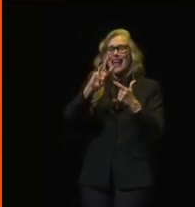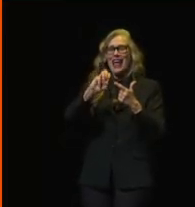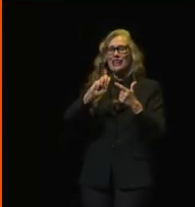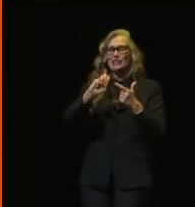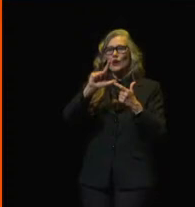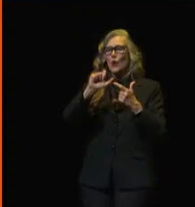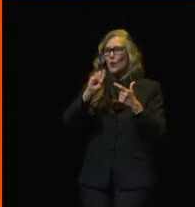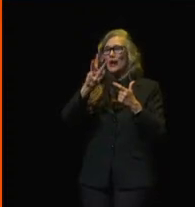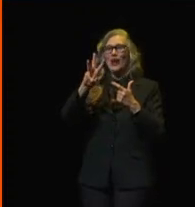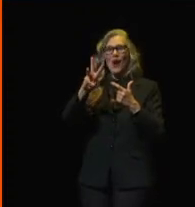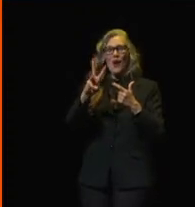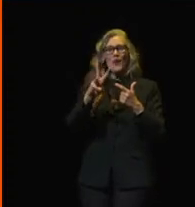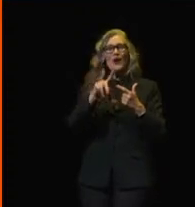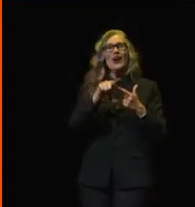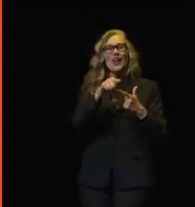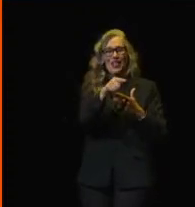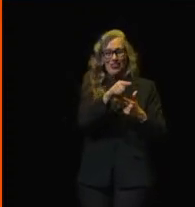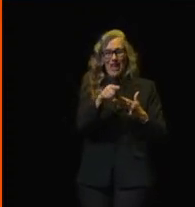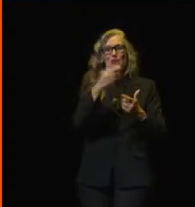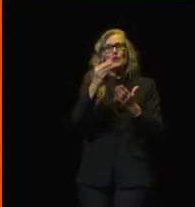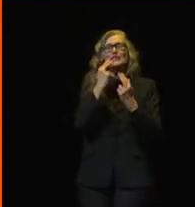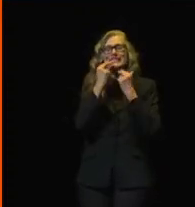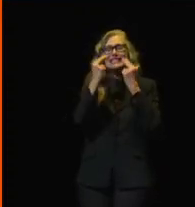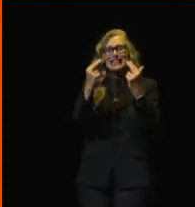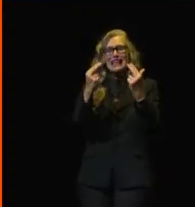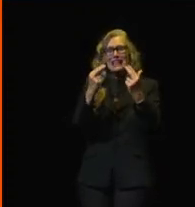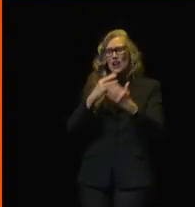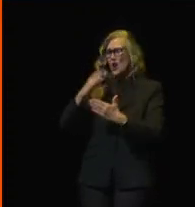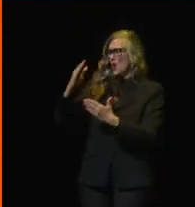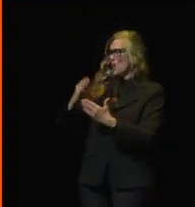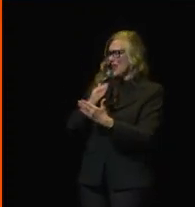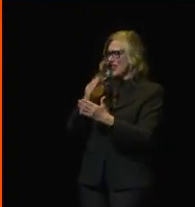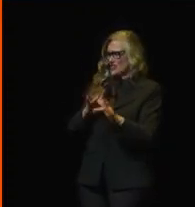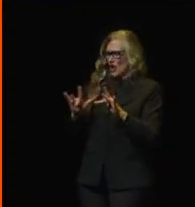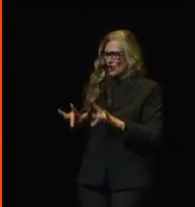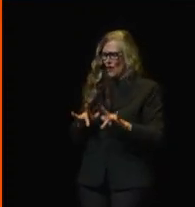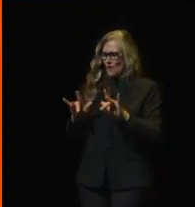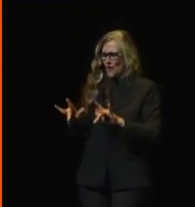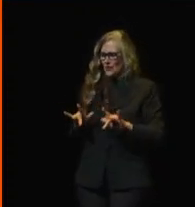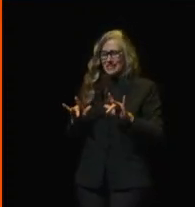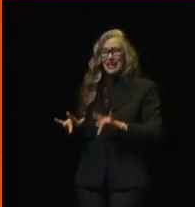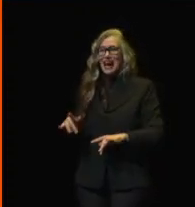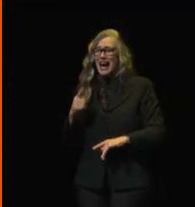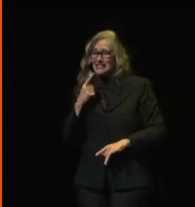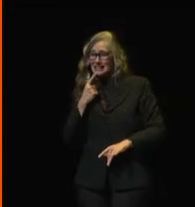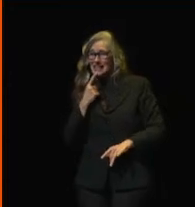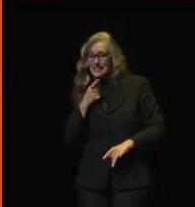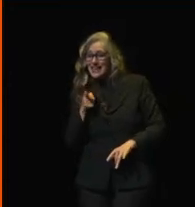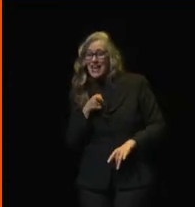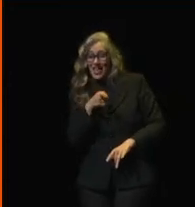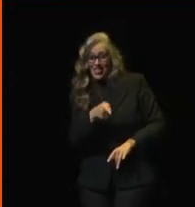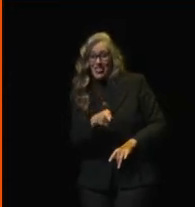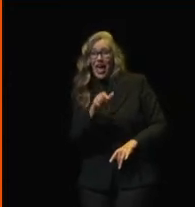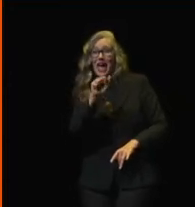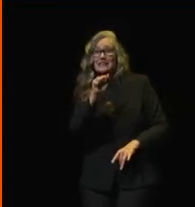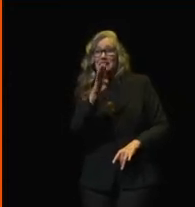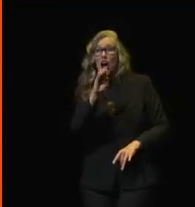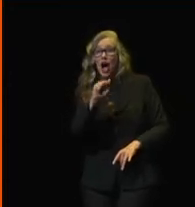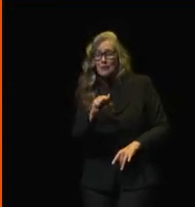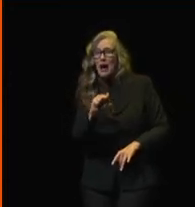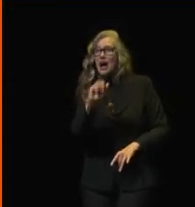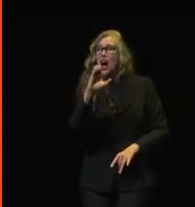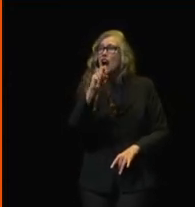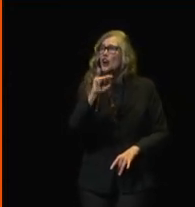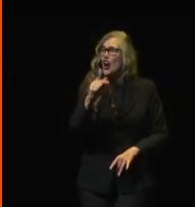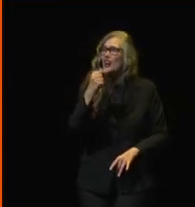Willow, that's ABBA singing. Willow laughed, pointed at me, and said, no, this is ABBA. Carl explained that I sang the